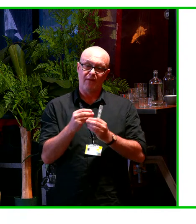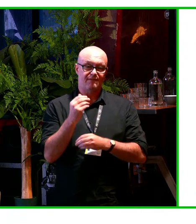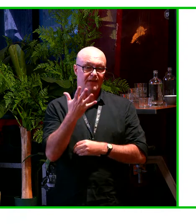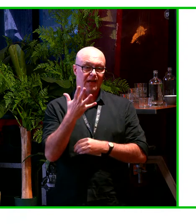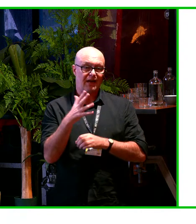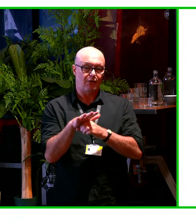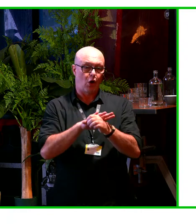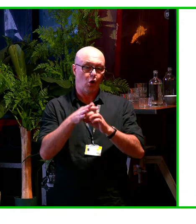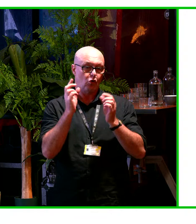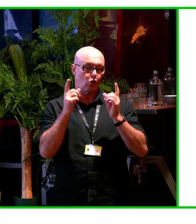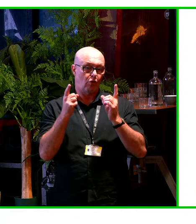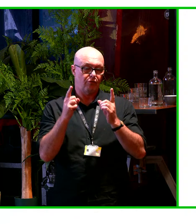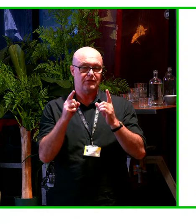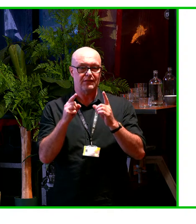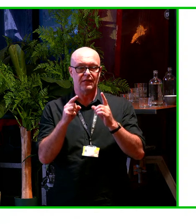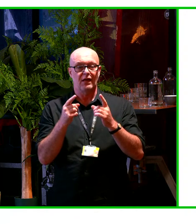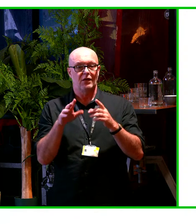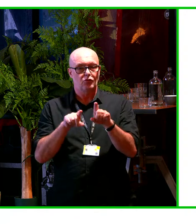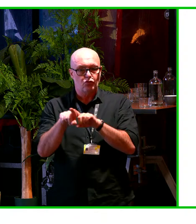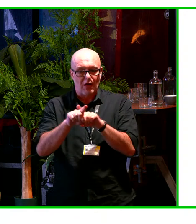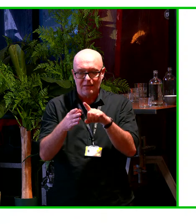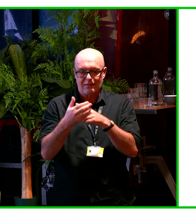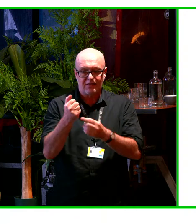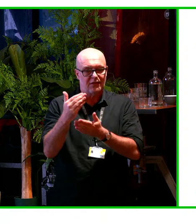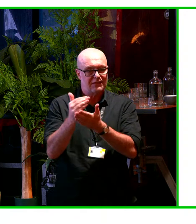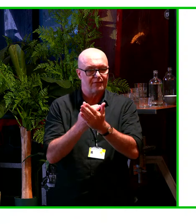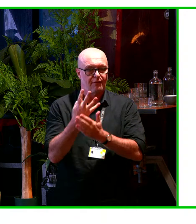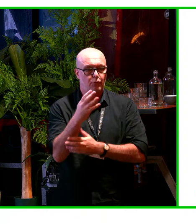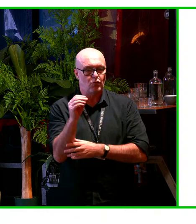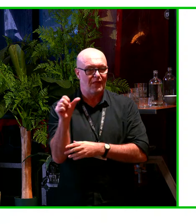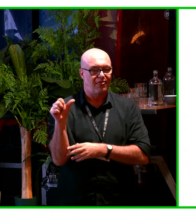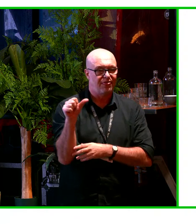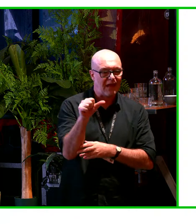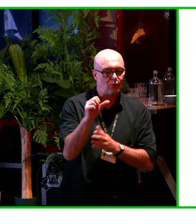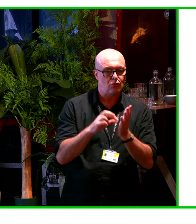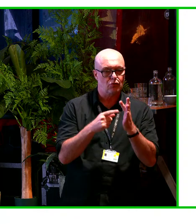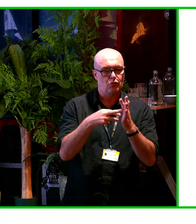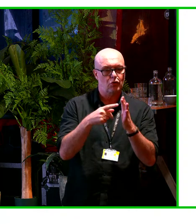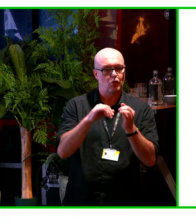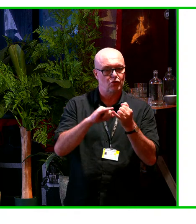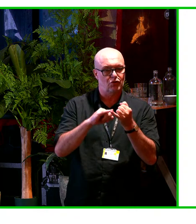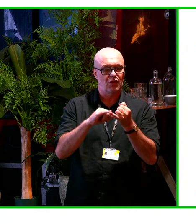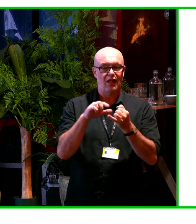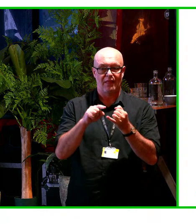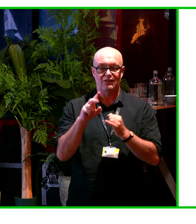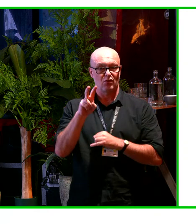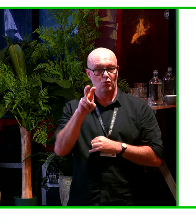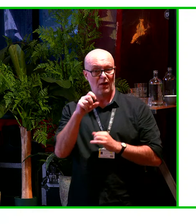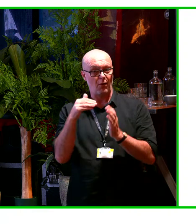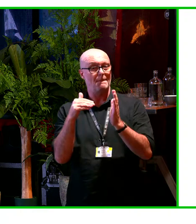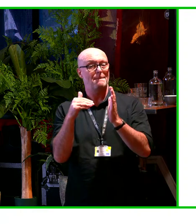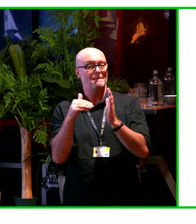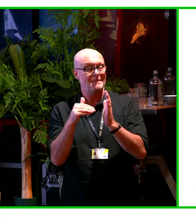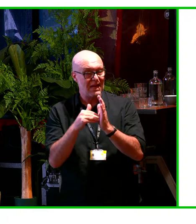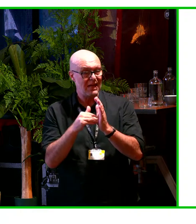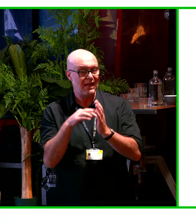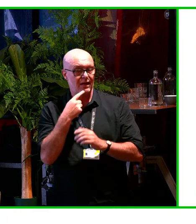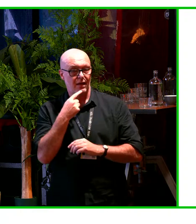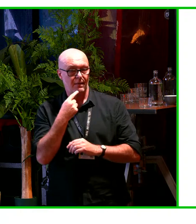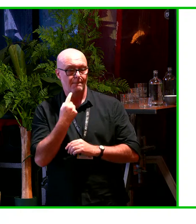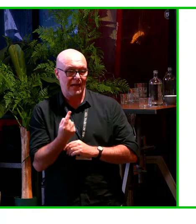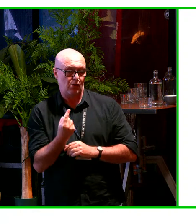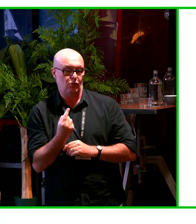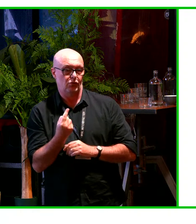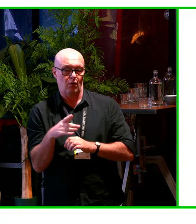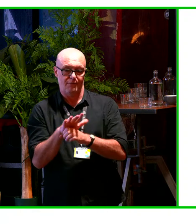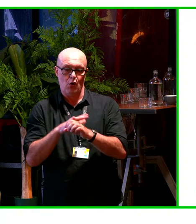around 40,000 tonnes of carbon. That translates into £12 million worth of local